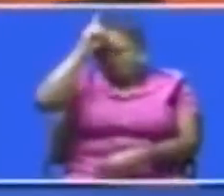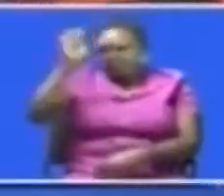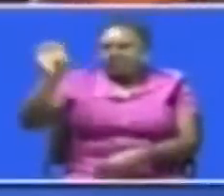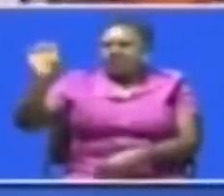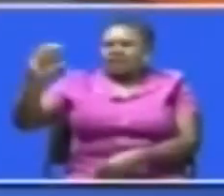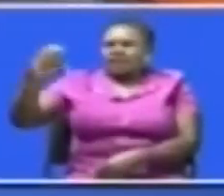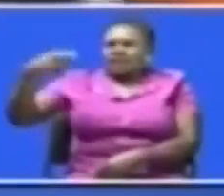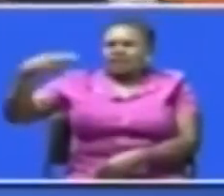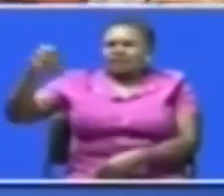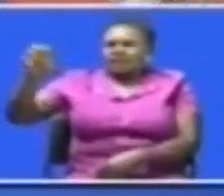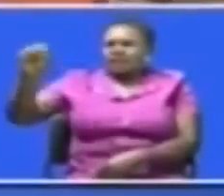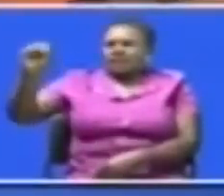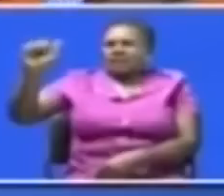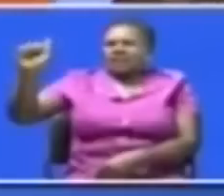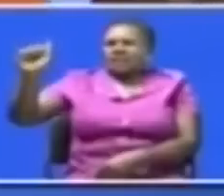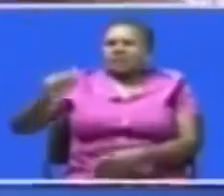Mumias.